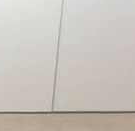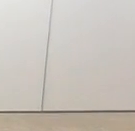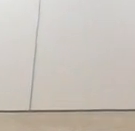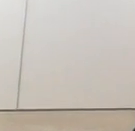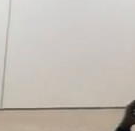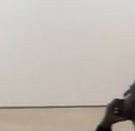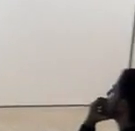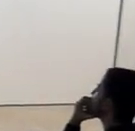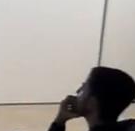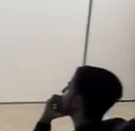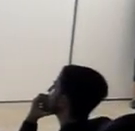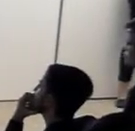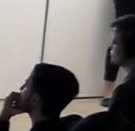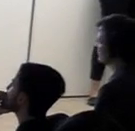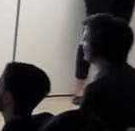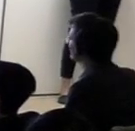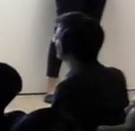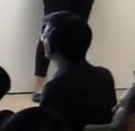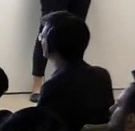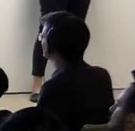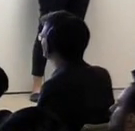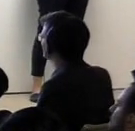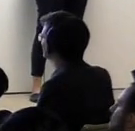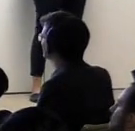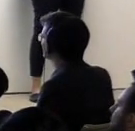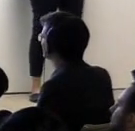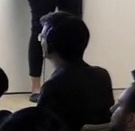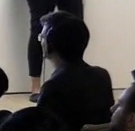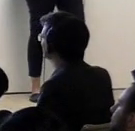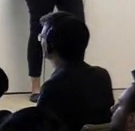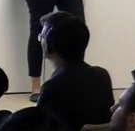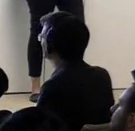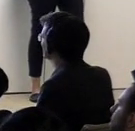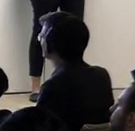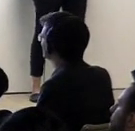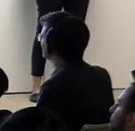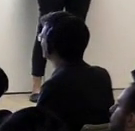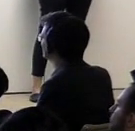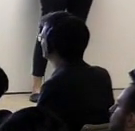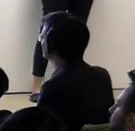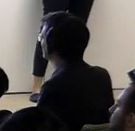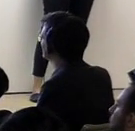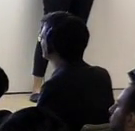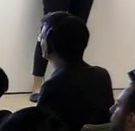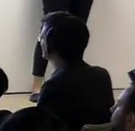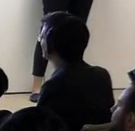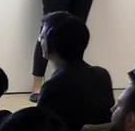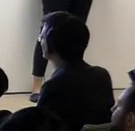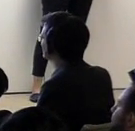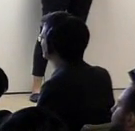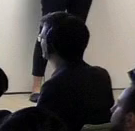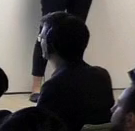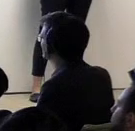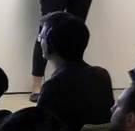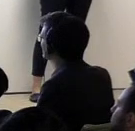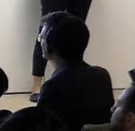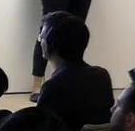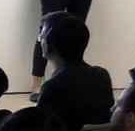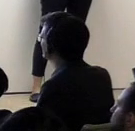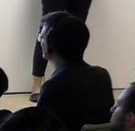individual events that happen. We are trying to see what the pattern was over time and why that might be.